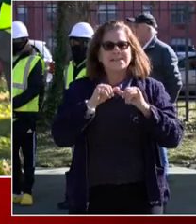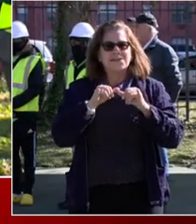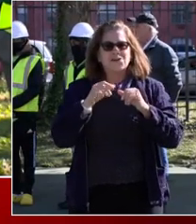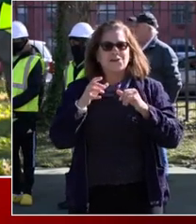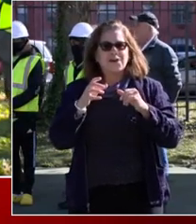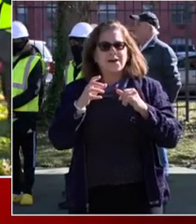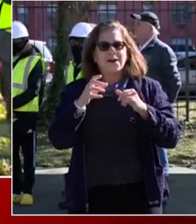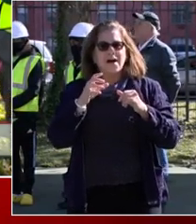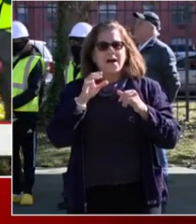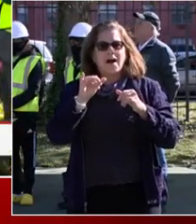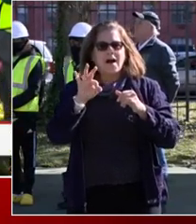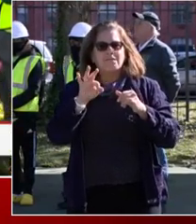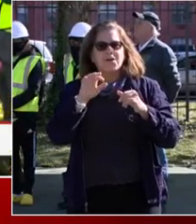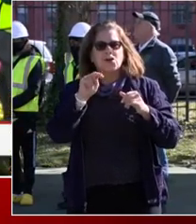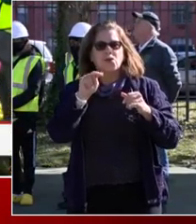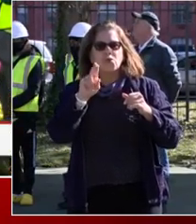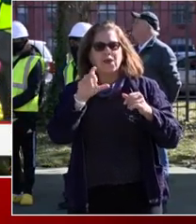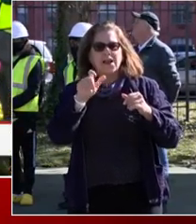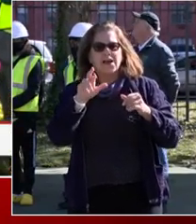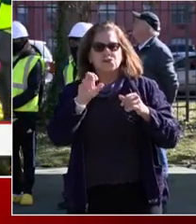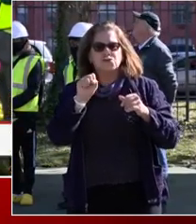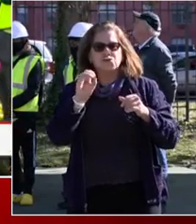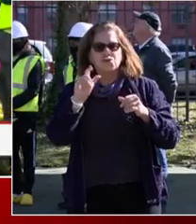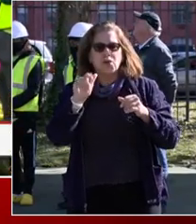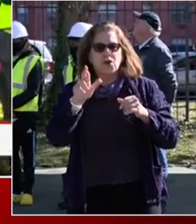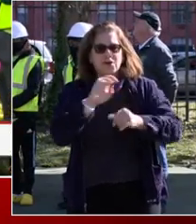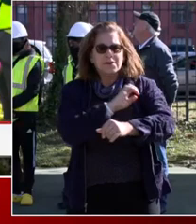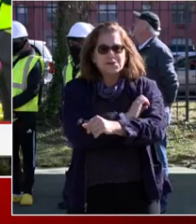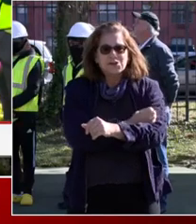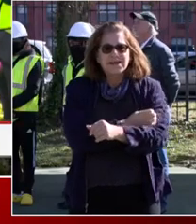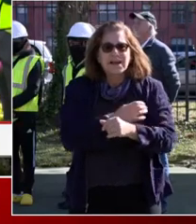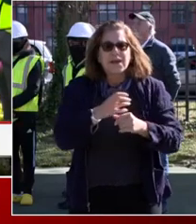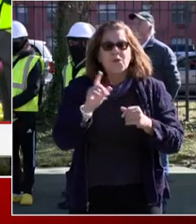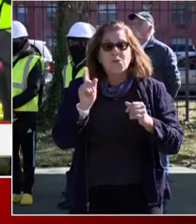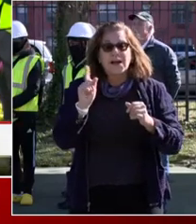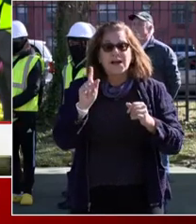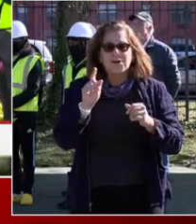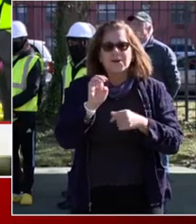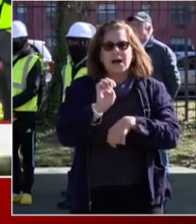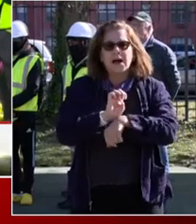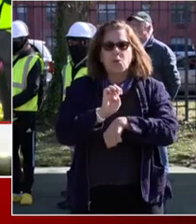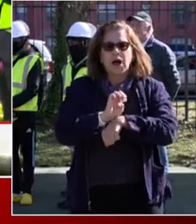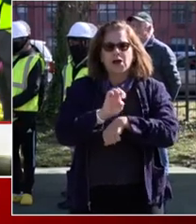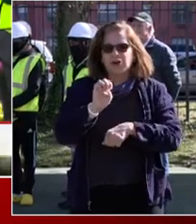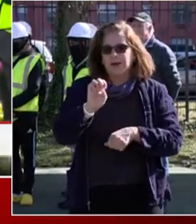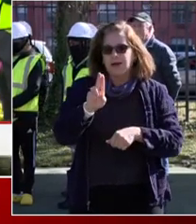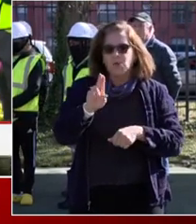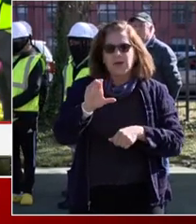born in Ecuador, and in 2016, I moved to this beautiful city